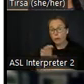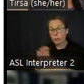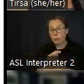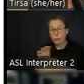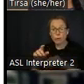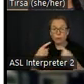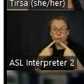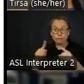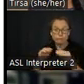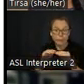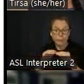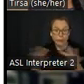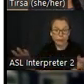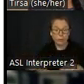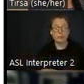public.